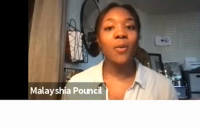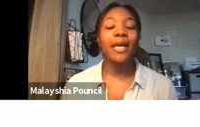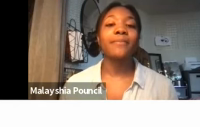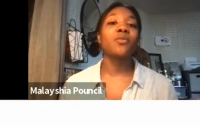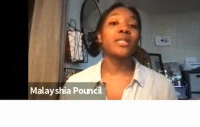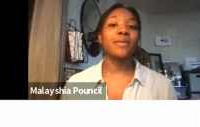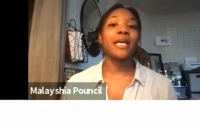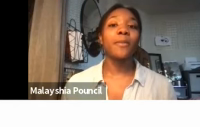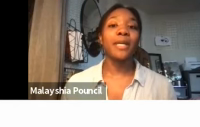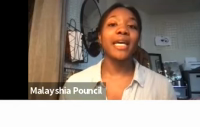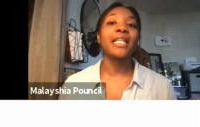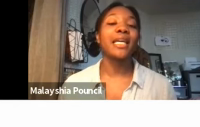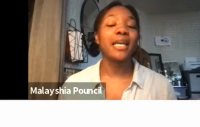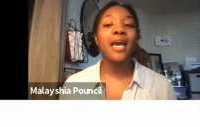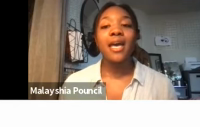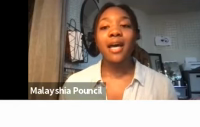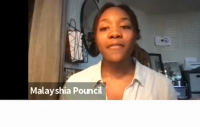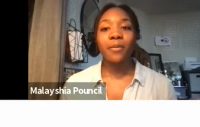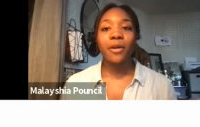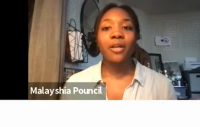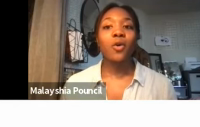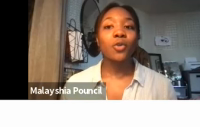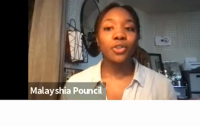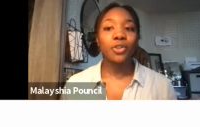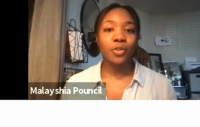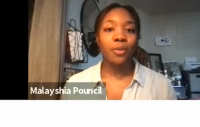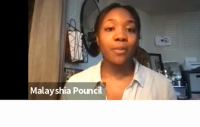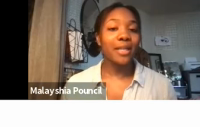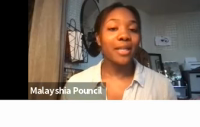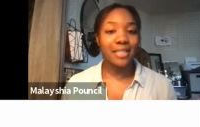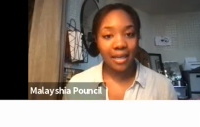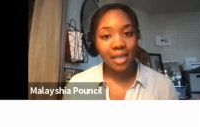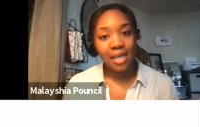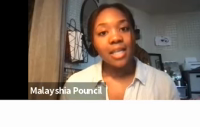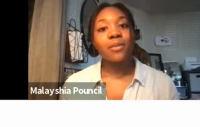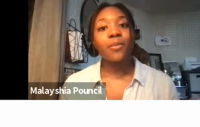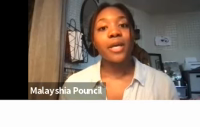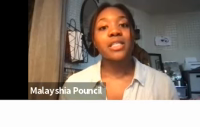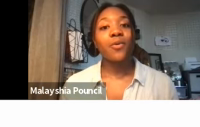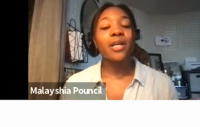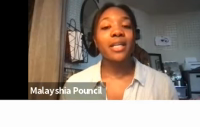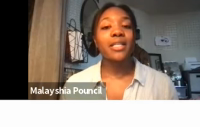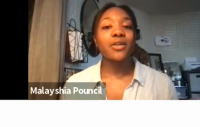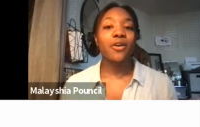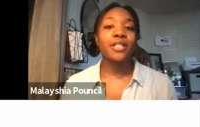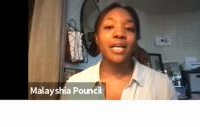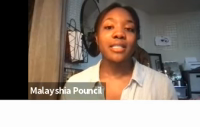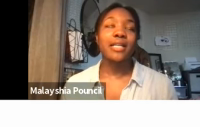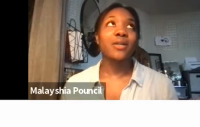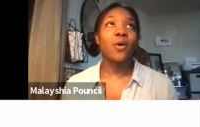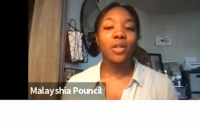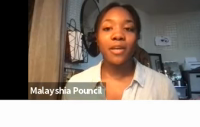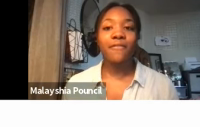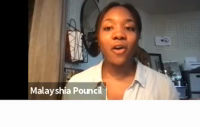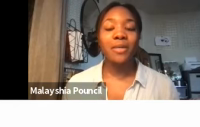to help, to want to be a helping hand in leading the African-American culture group and promoting tech and support needed to encourage us